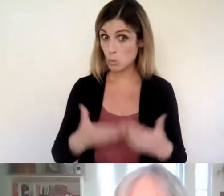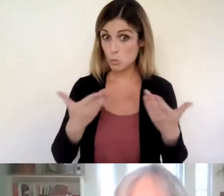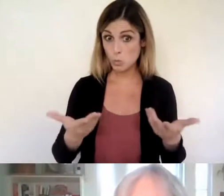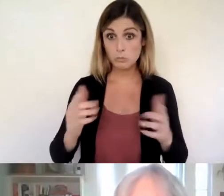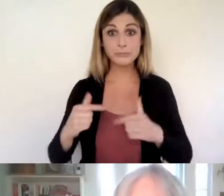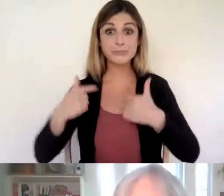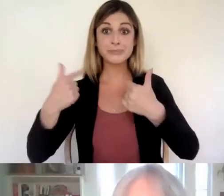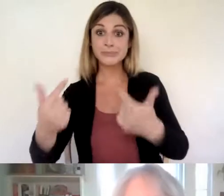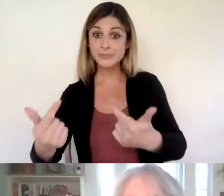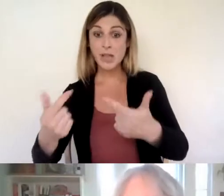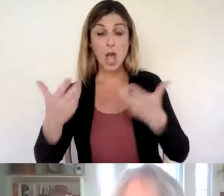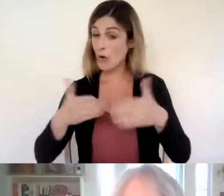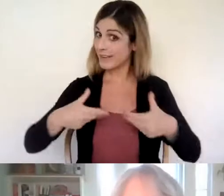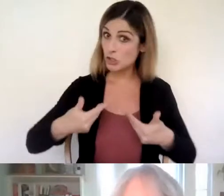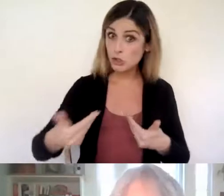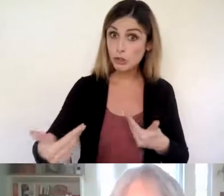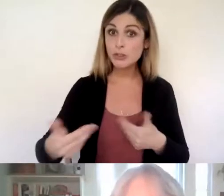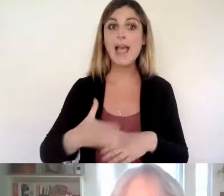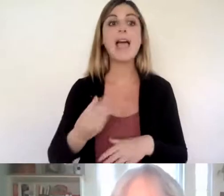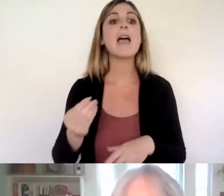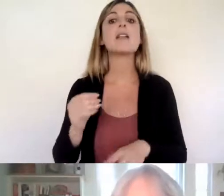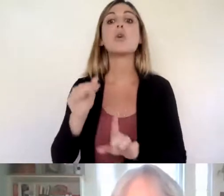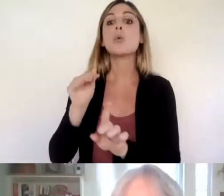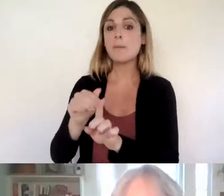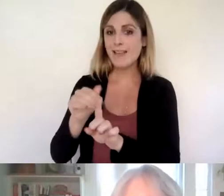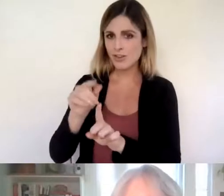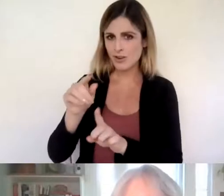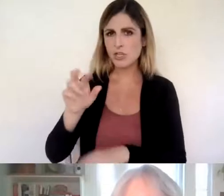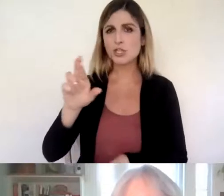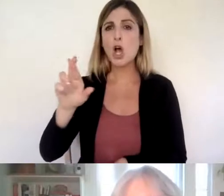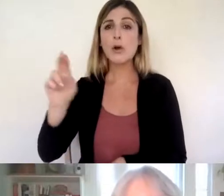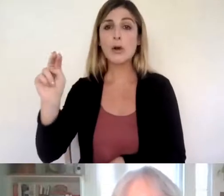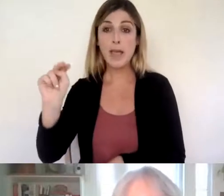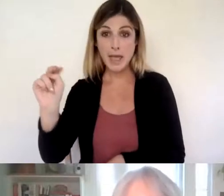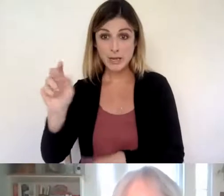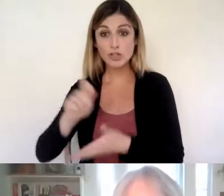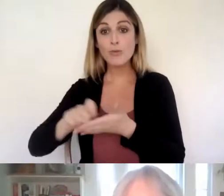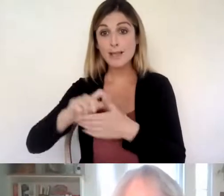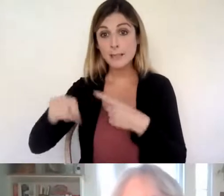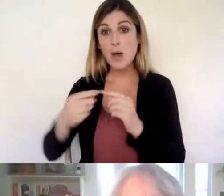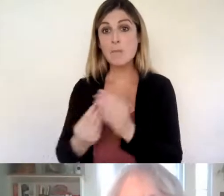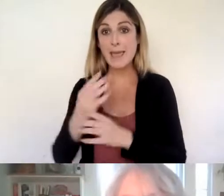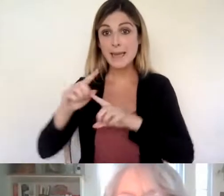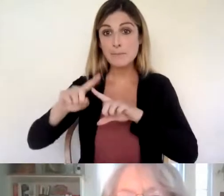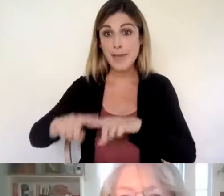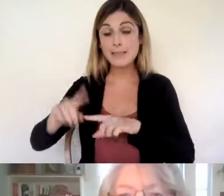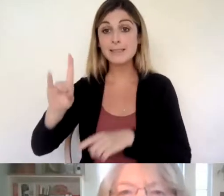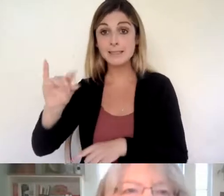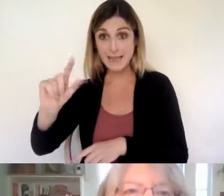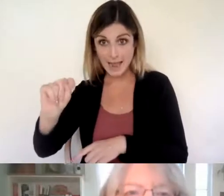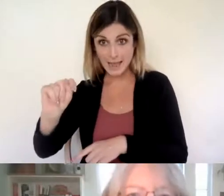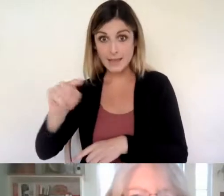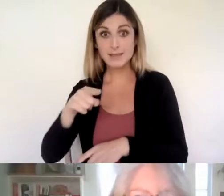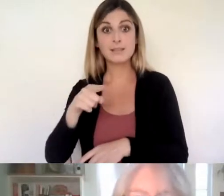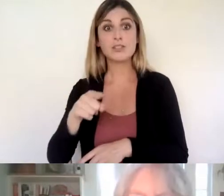without further ado, we've already introduced you. And just as a reminder, she is a registered dietitian who writes about plant-based diets for both consumers and health